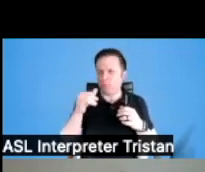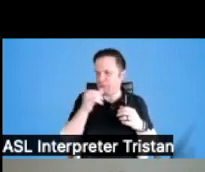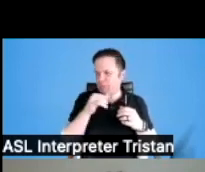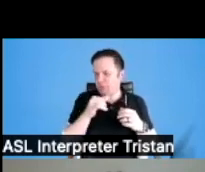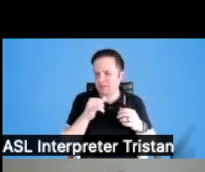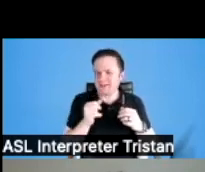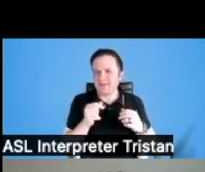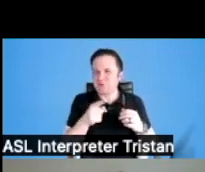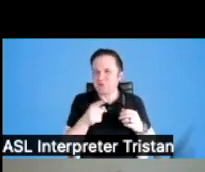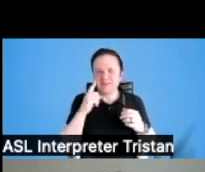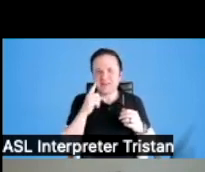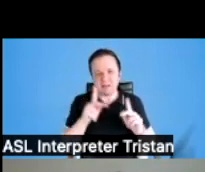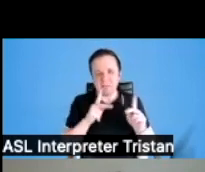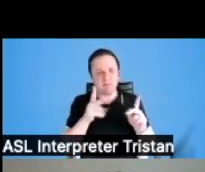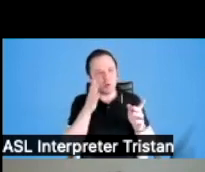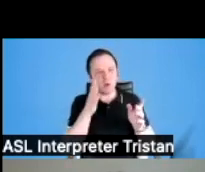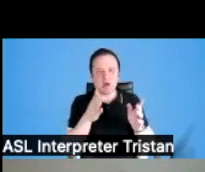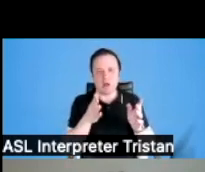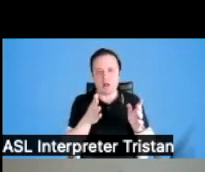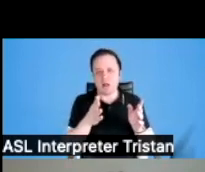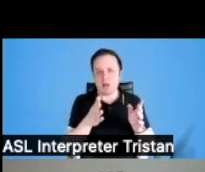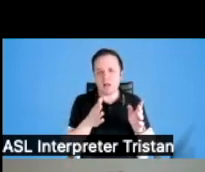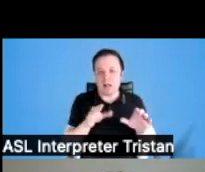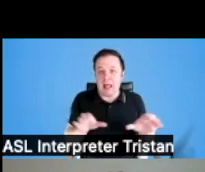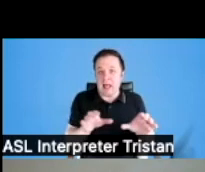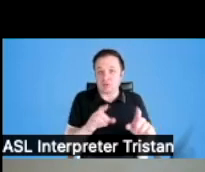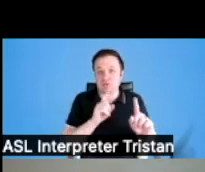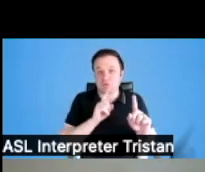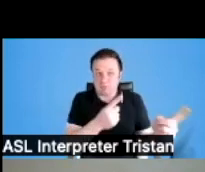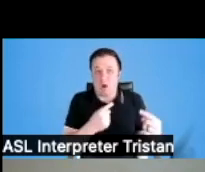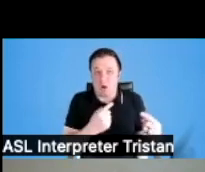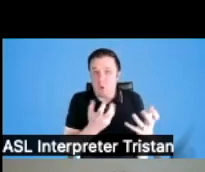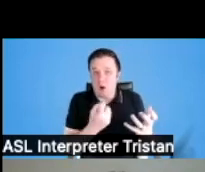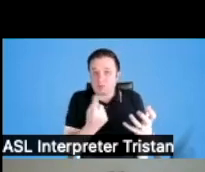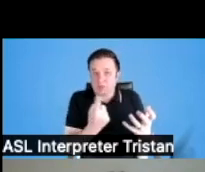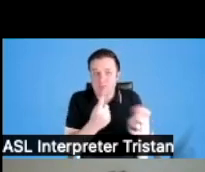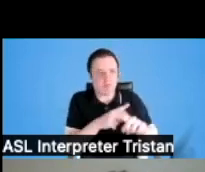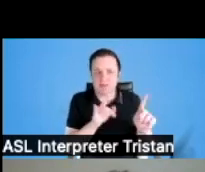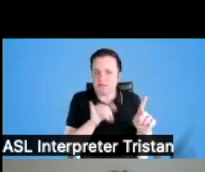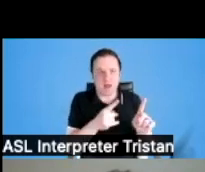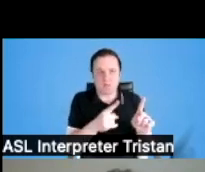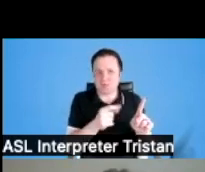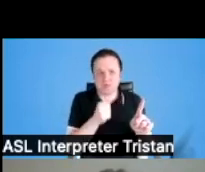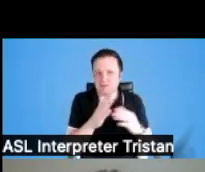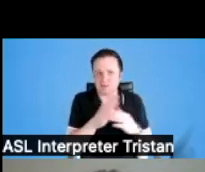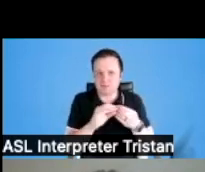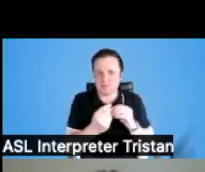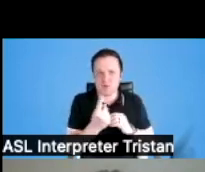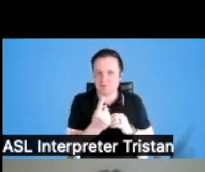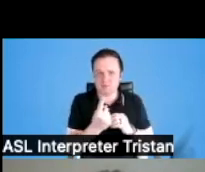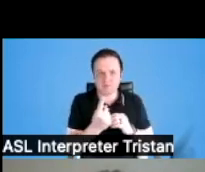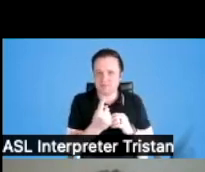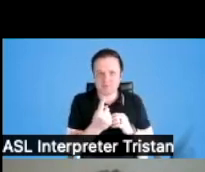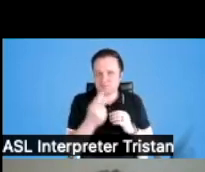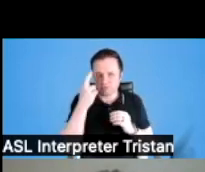expect a preference for a more kind of action-oriented response in a dangerous moment, but that was very much not the case.